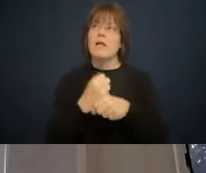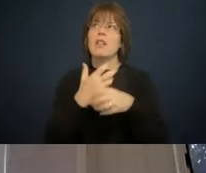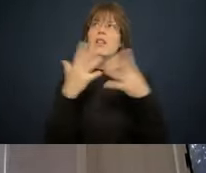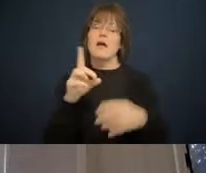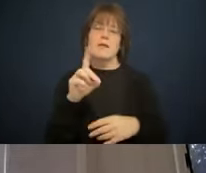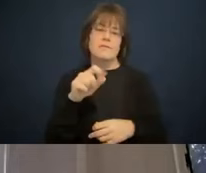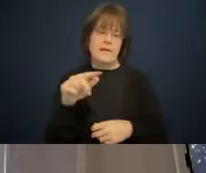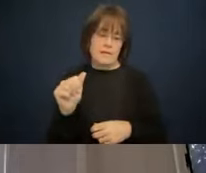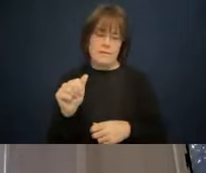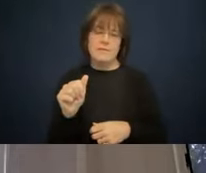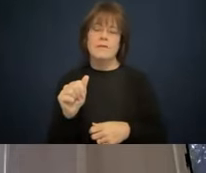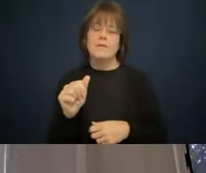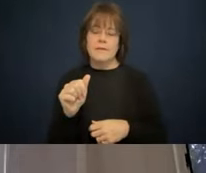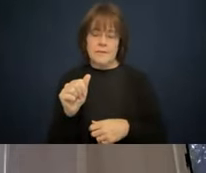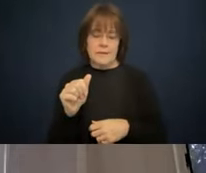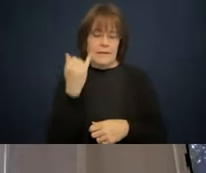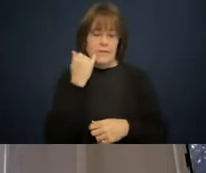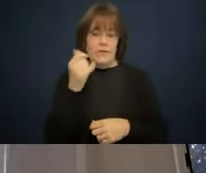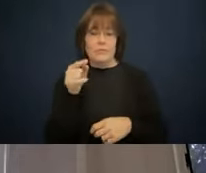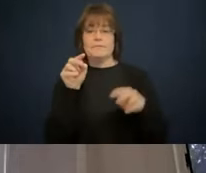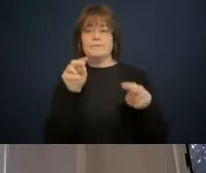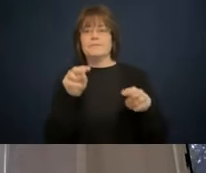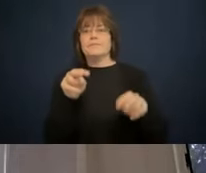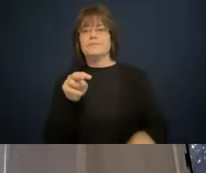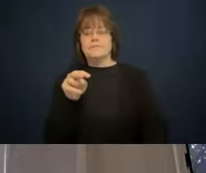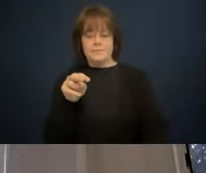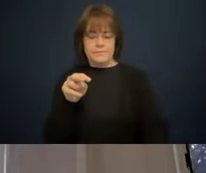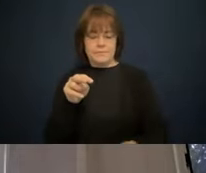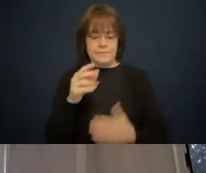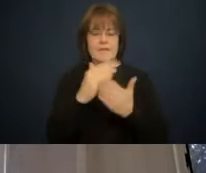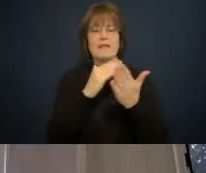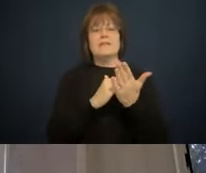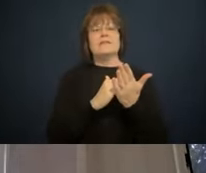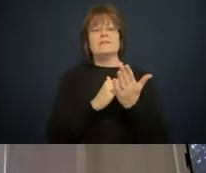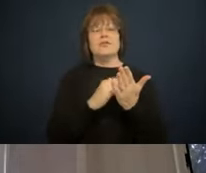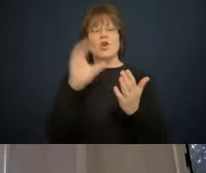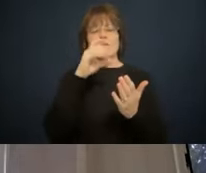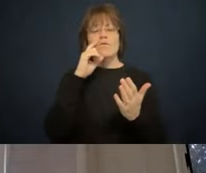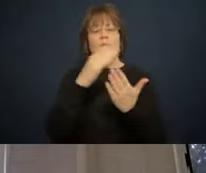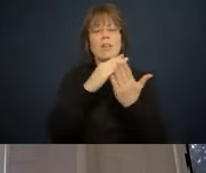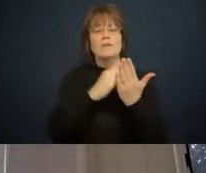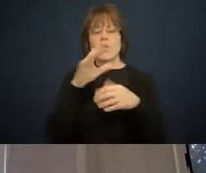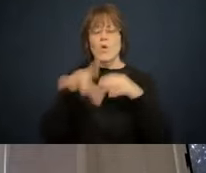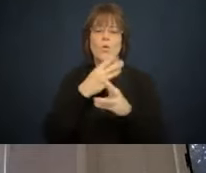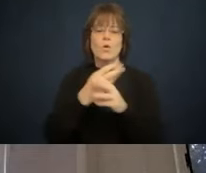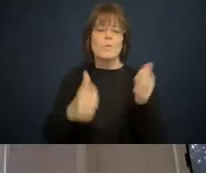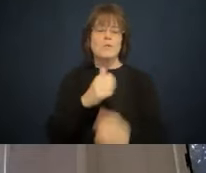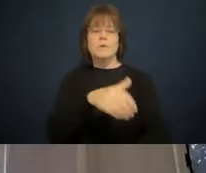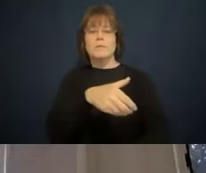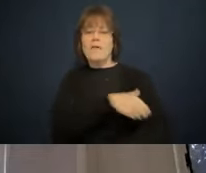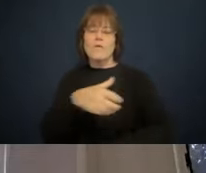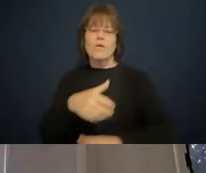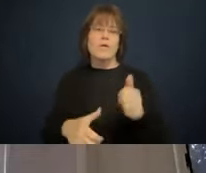data. If you look at a list, go on the internet and search for a list of the world's most powerful or